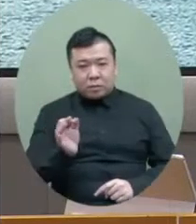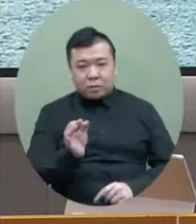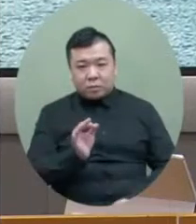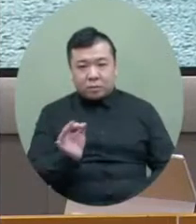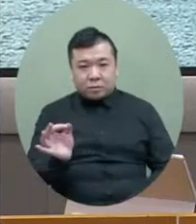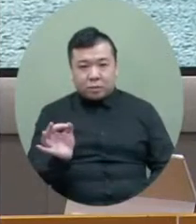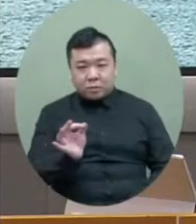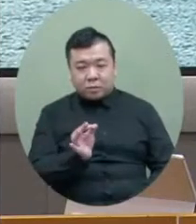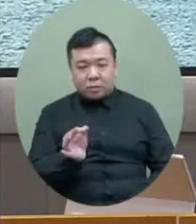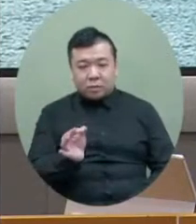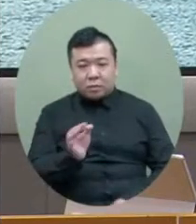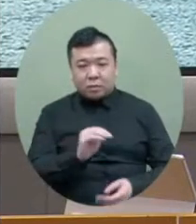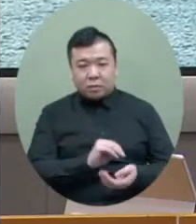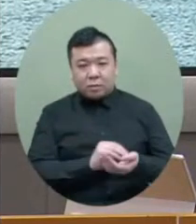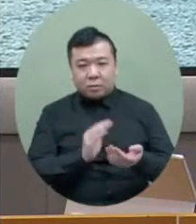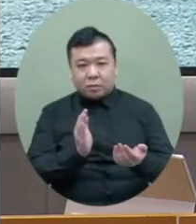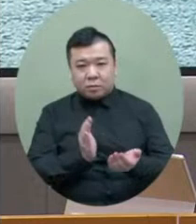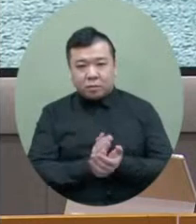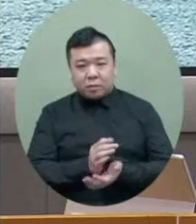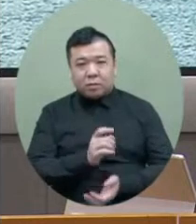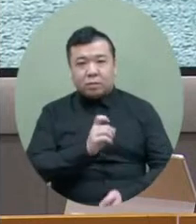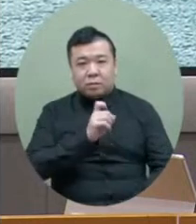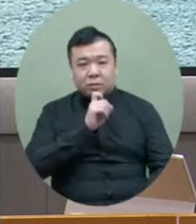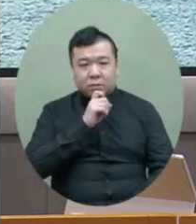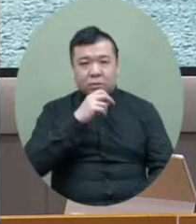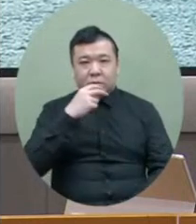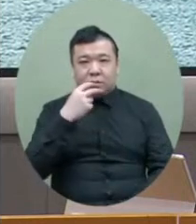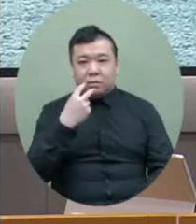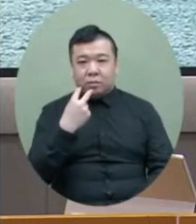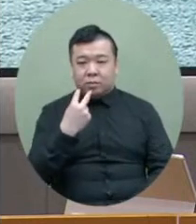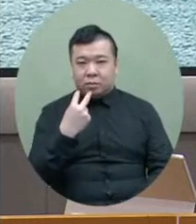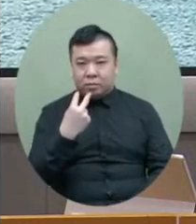Among the unlinked cases,